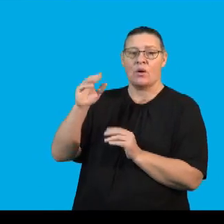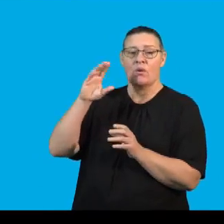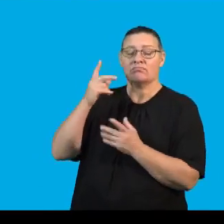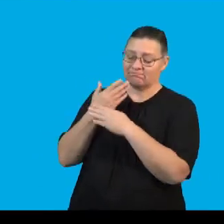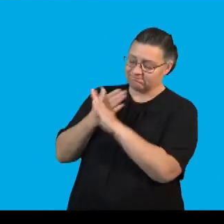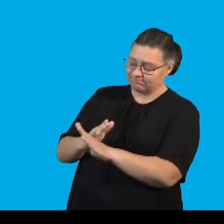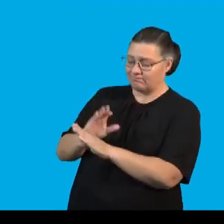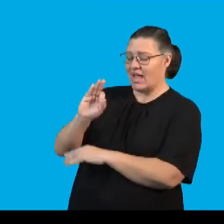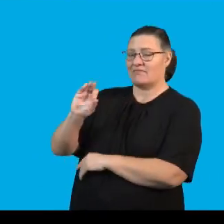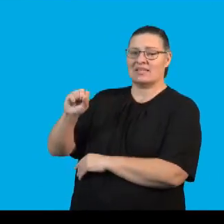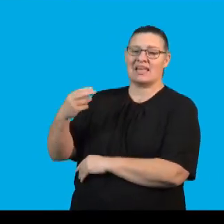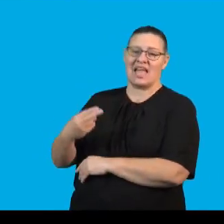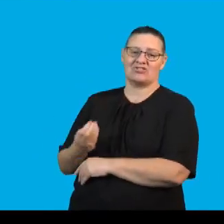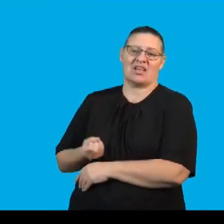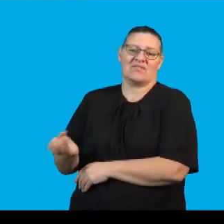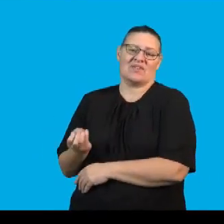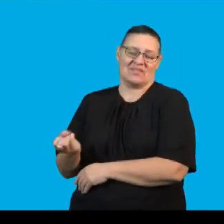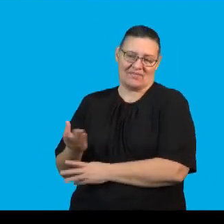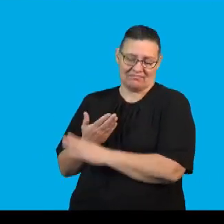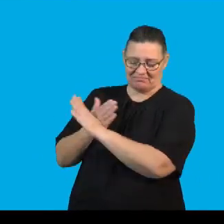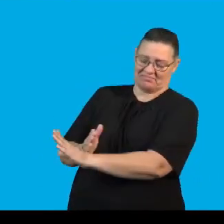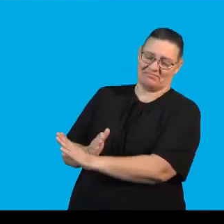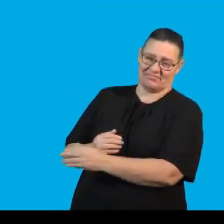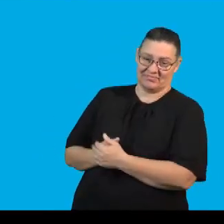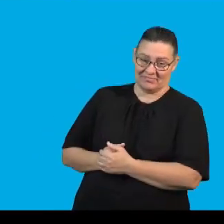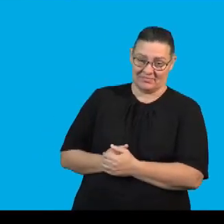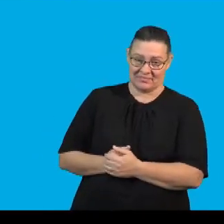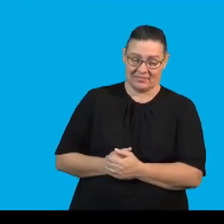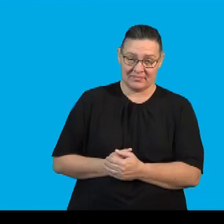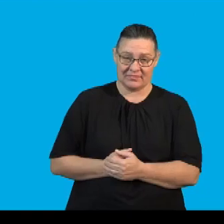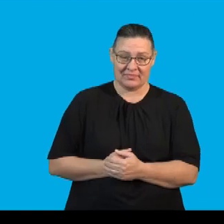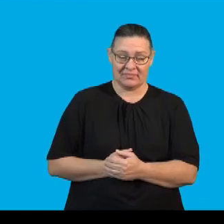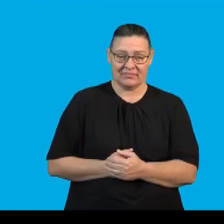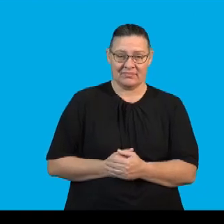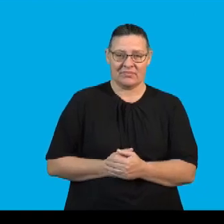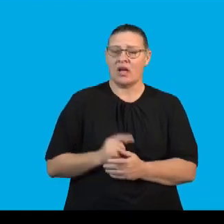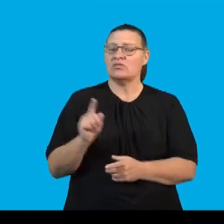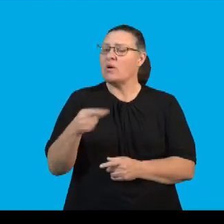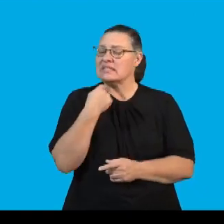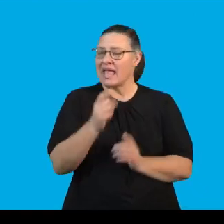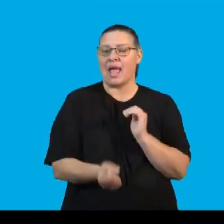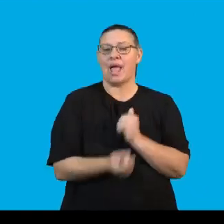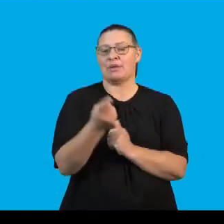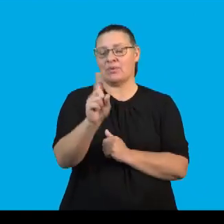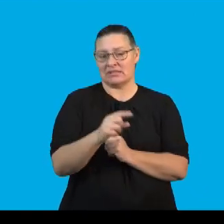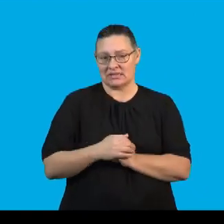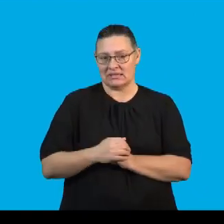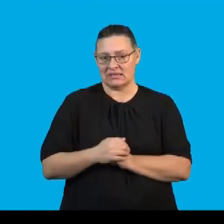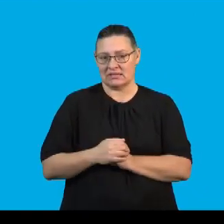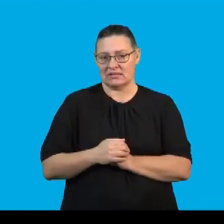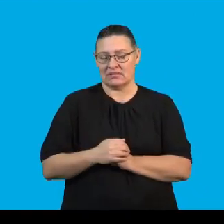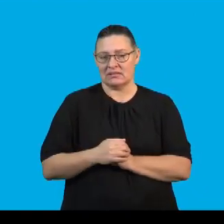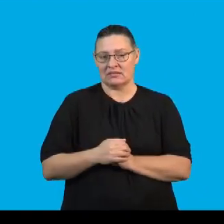levels inhibit FSH secretion. You are telling us that what is going to happen